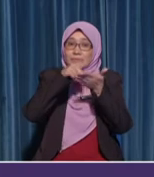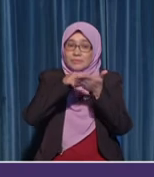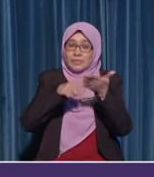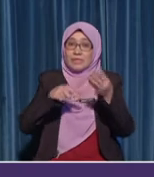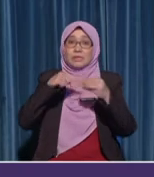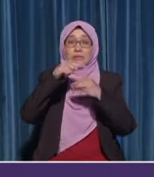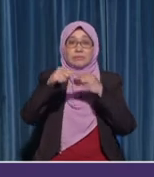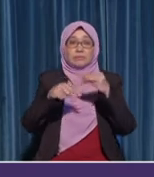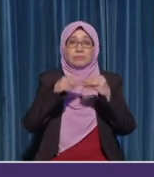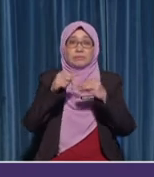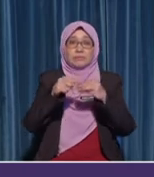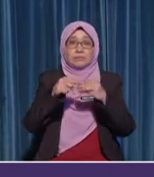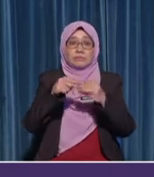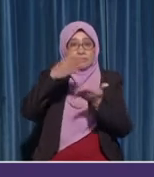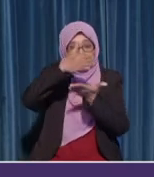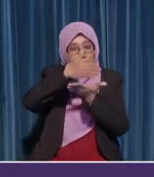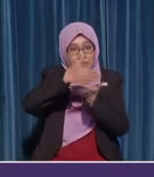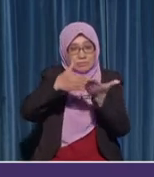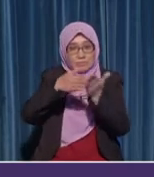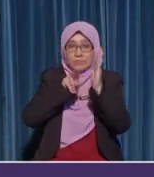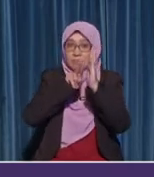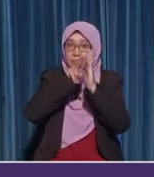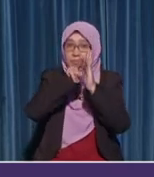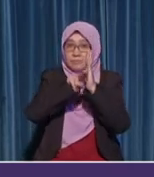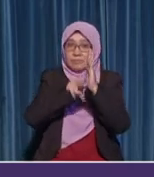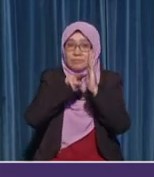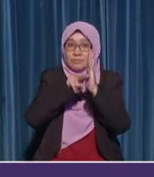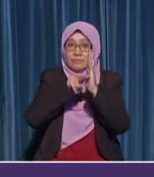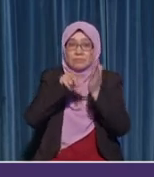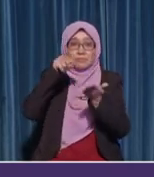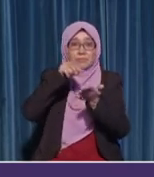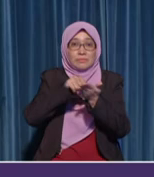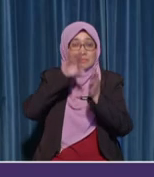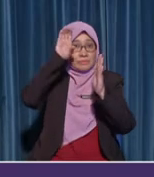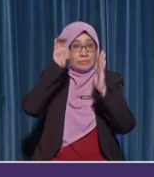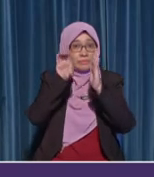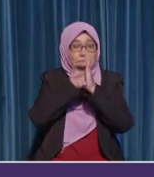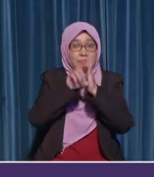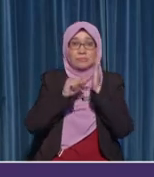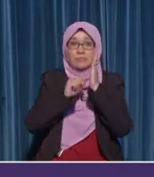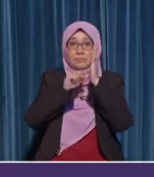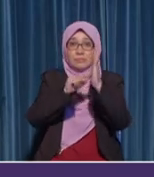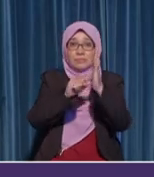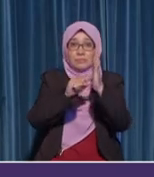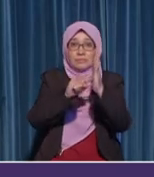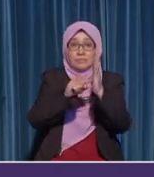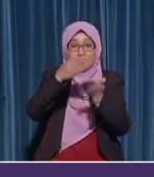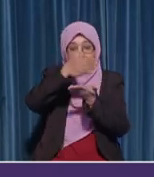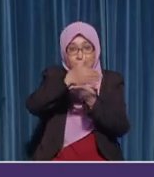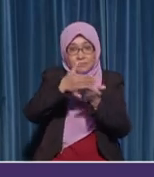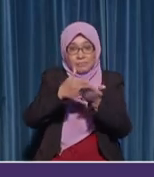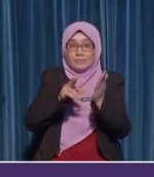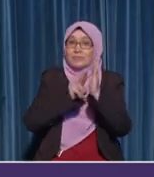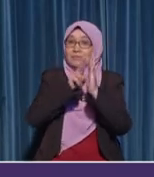What about half an hour? This picture shows half an